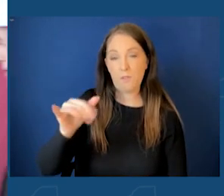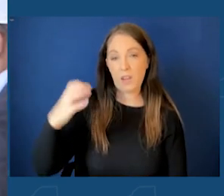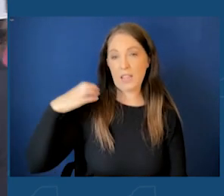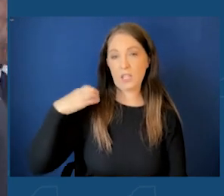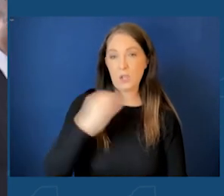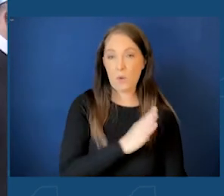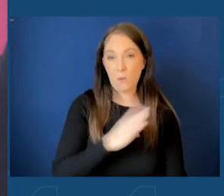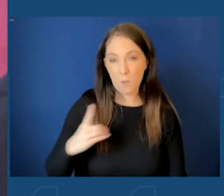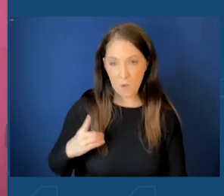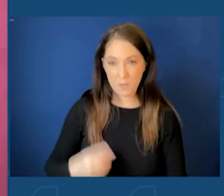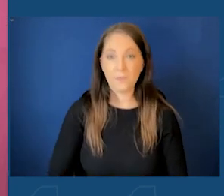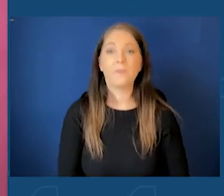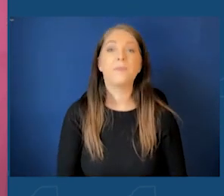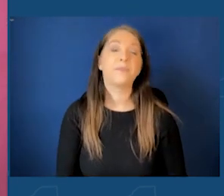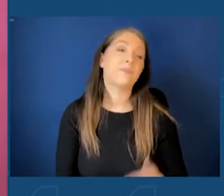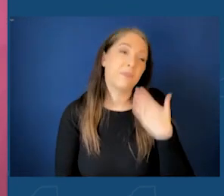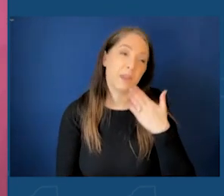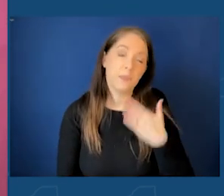Thank